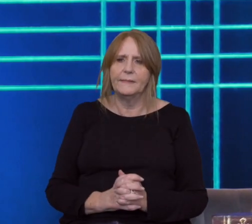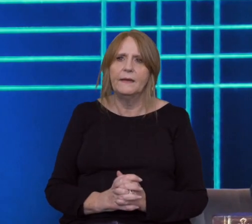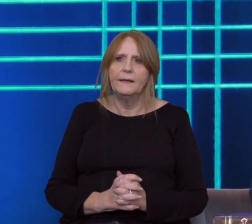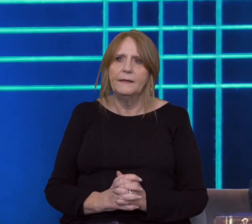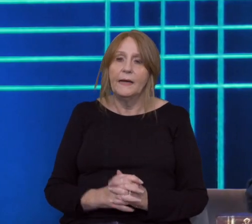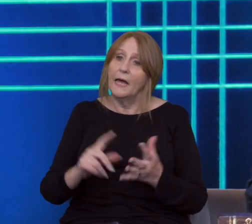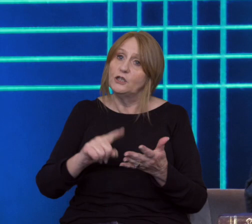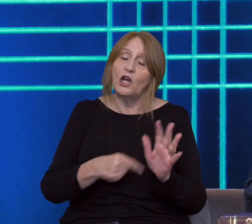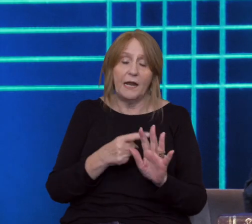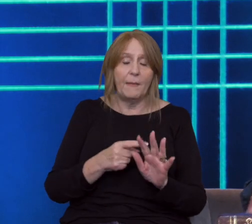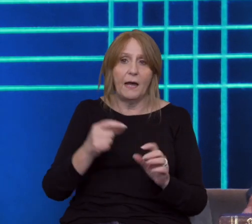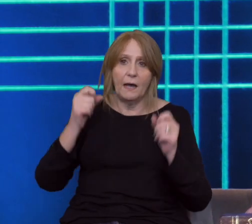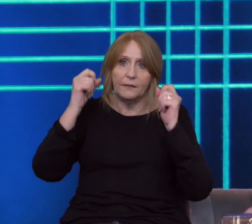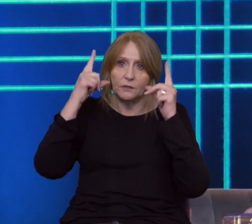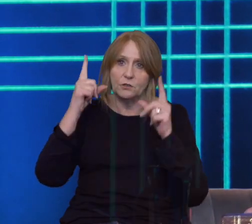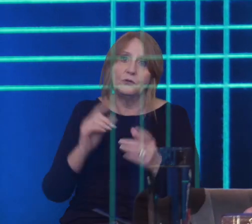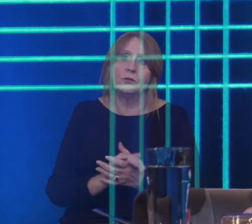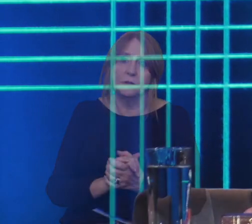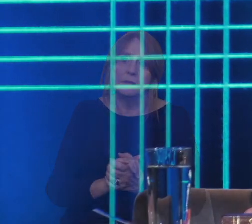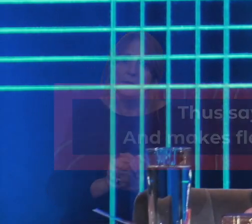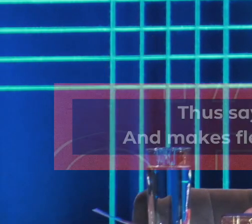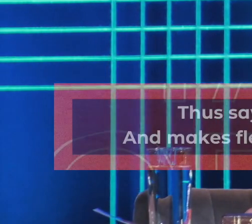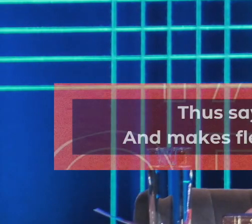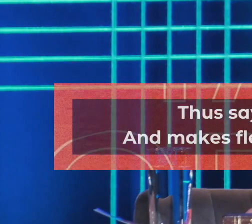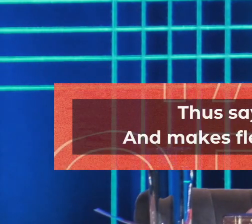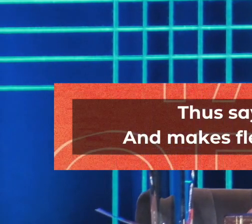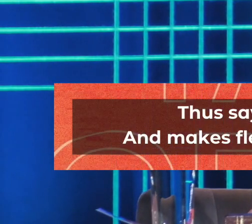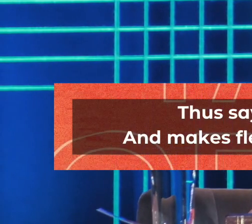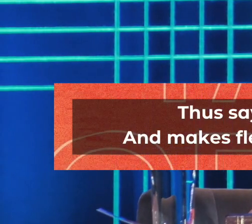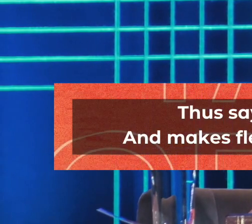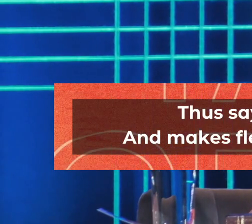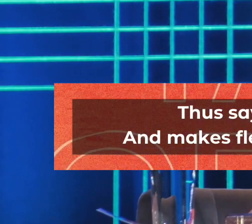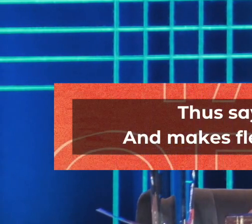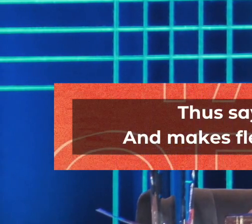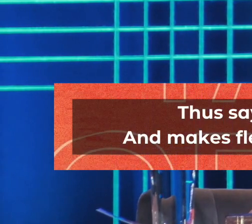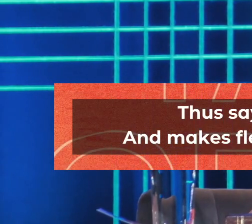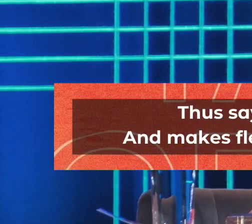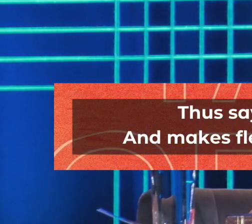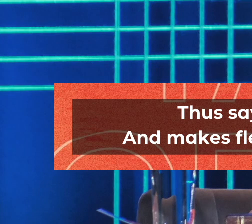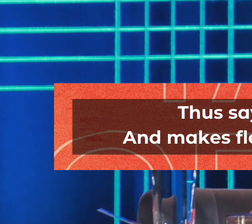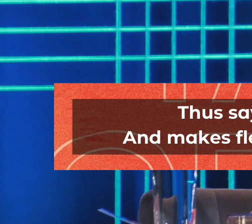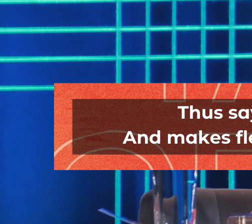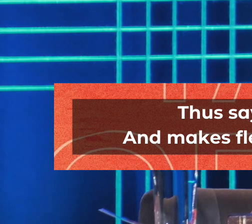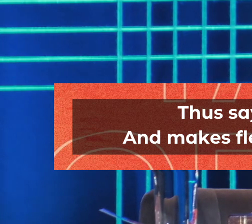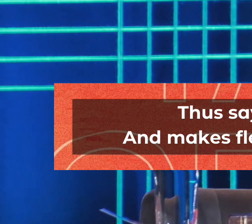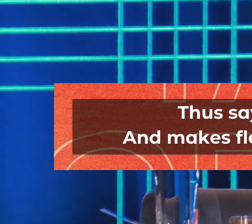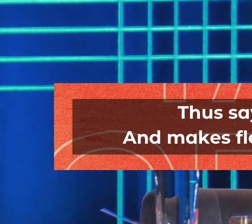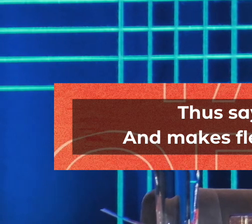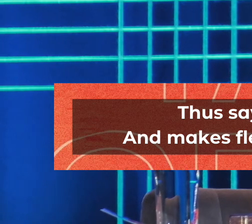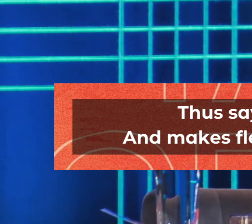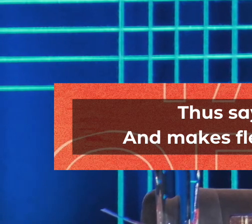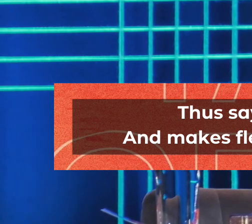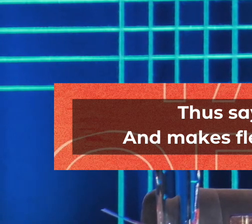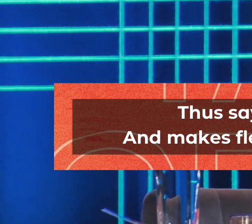same principle. In 17 verse 5, we read this, thus says the Lord, cursed is the man who trusts